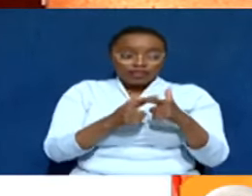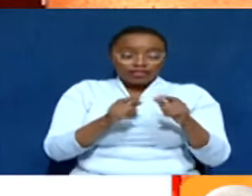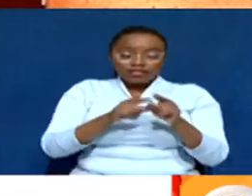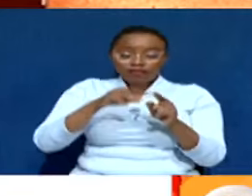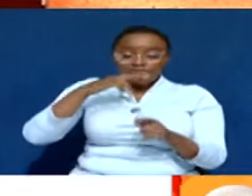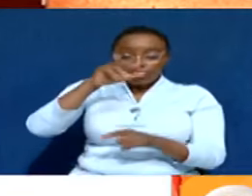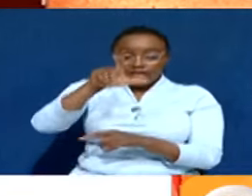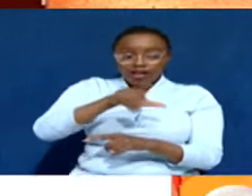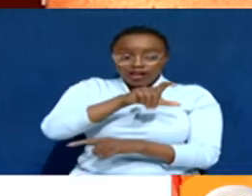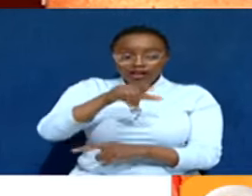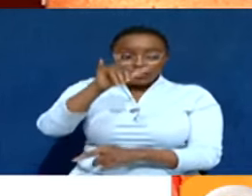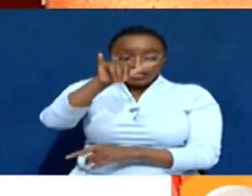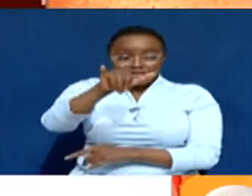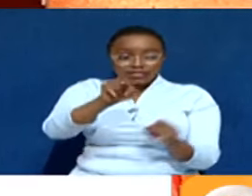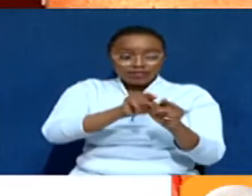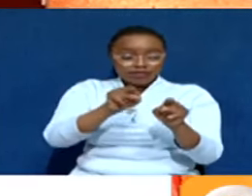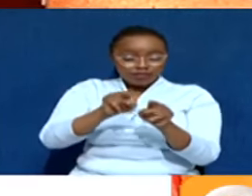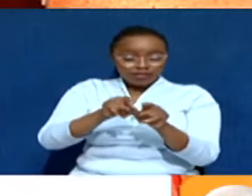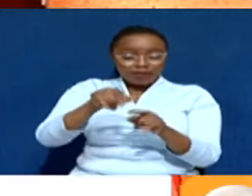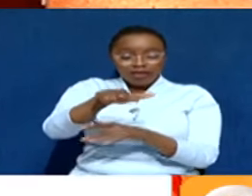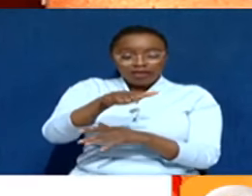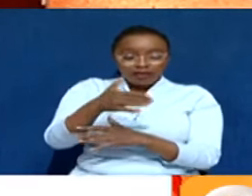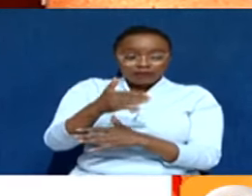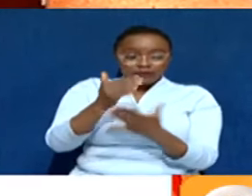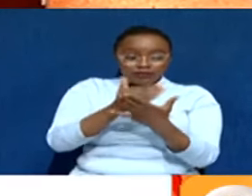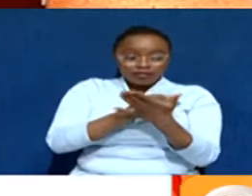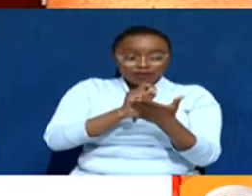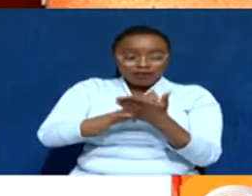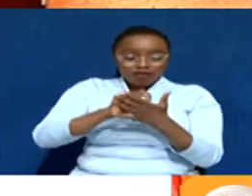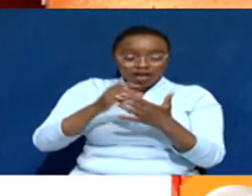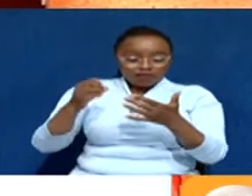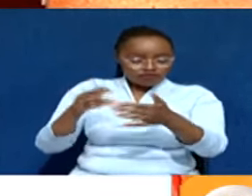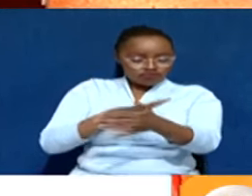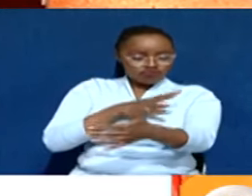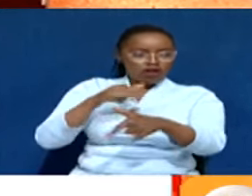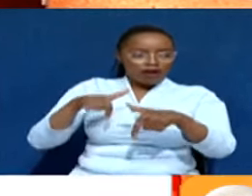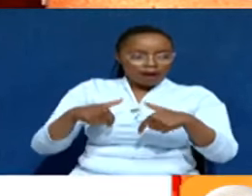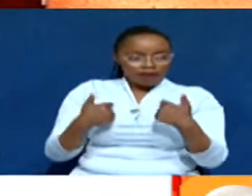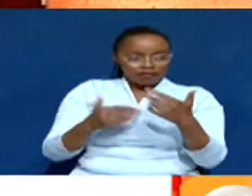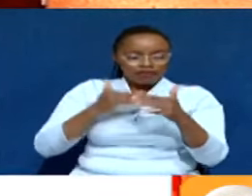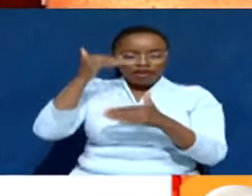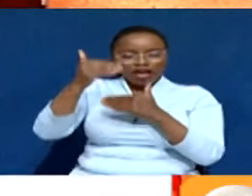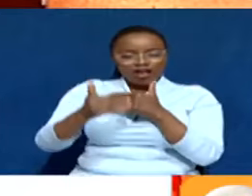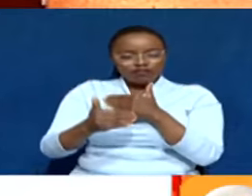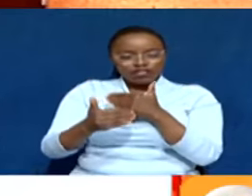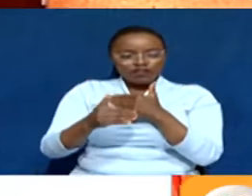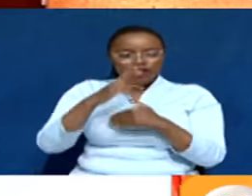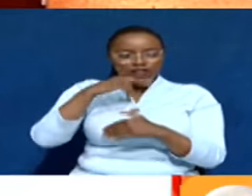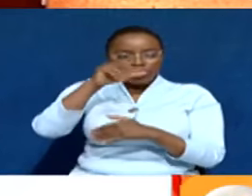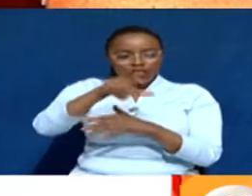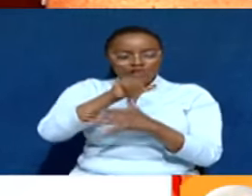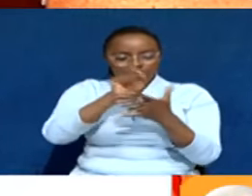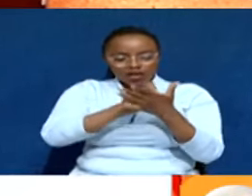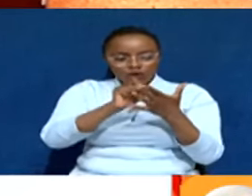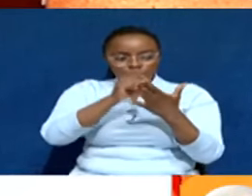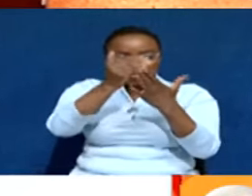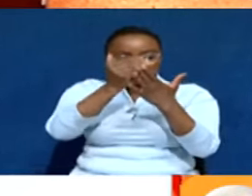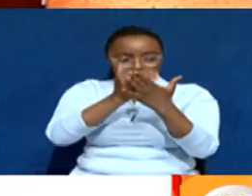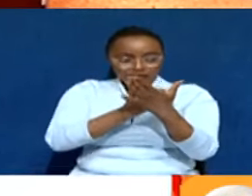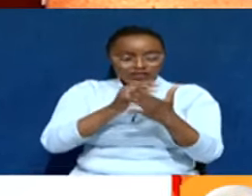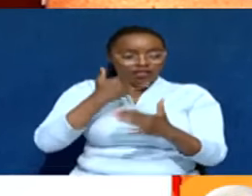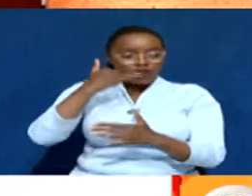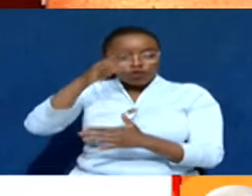Red Cross I still say that the same statement that I burned myself. After Red Cross recording the statement, they